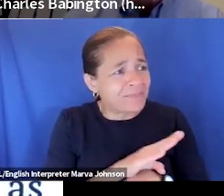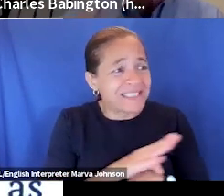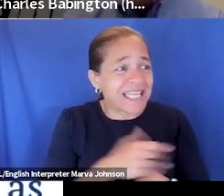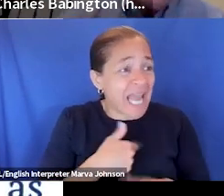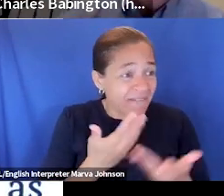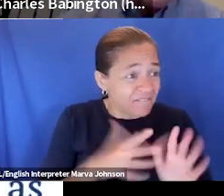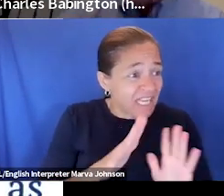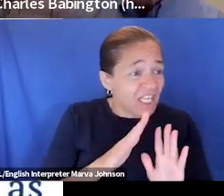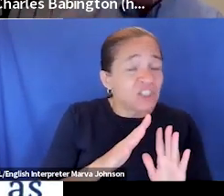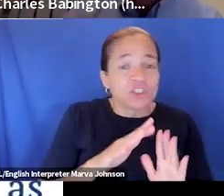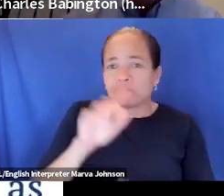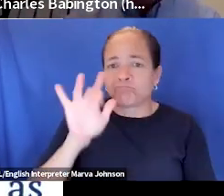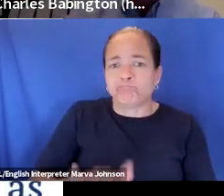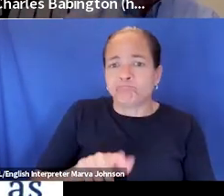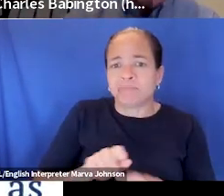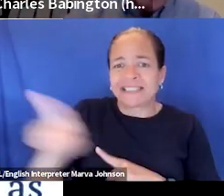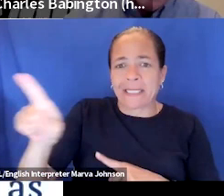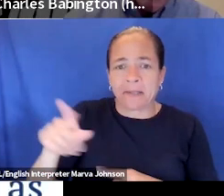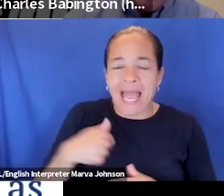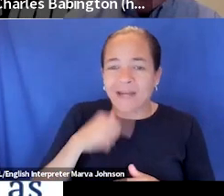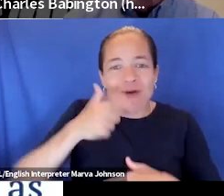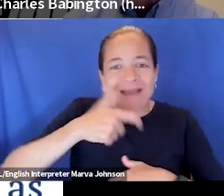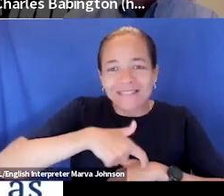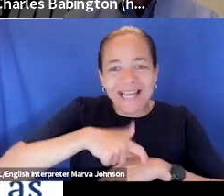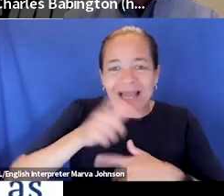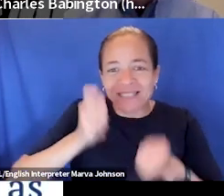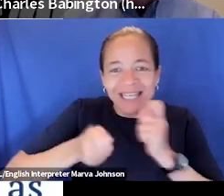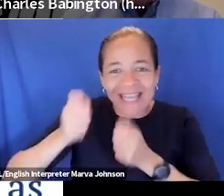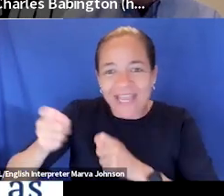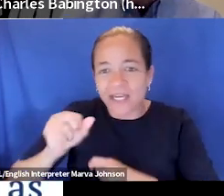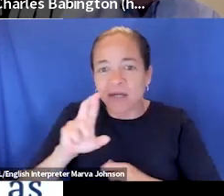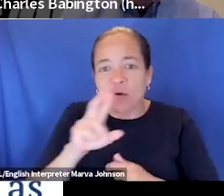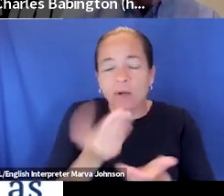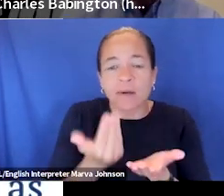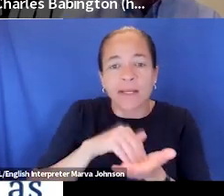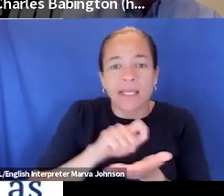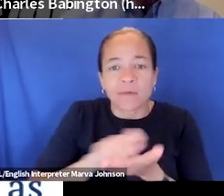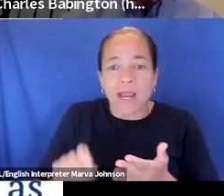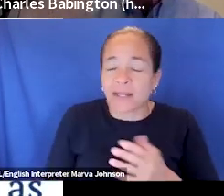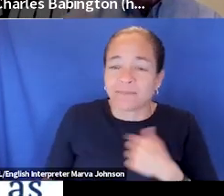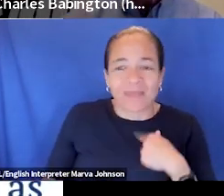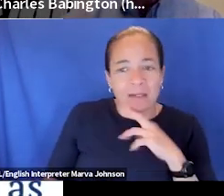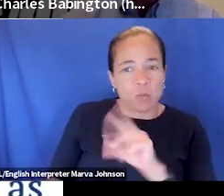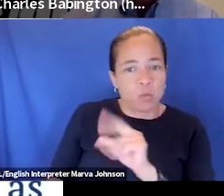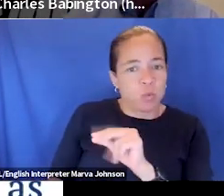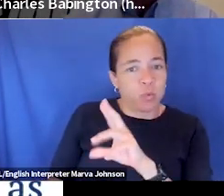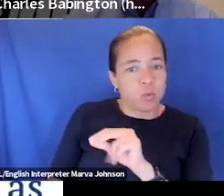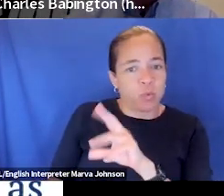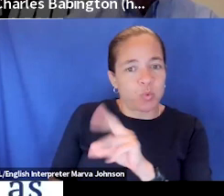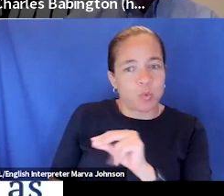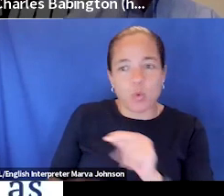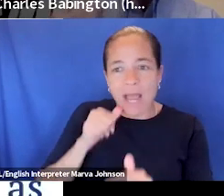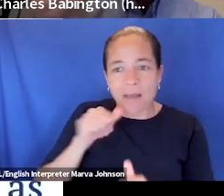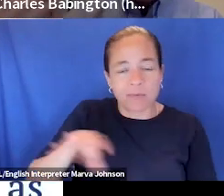because I have too many other things. I got to get to the next things. I don't have time to edit it, rewrite it. And I say, no, you cannot do that. I will not accept that